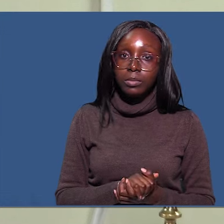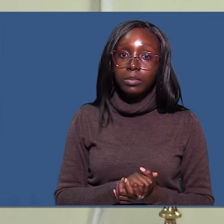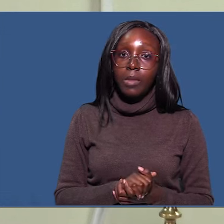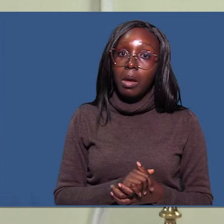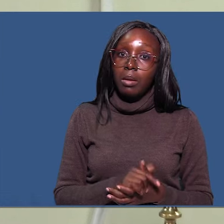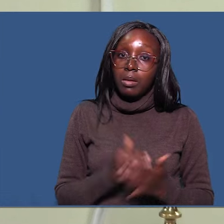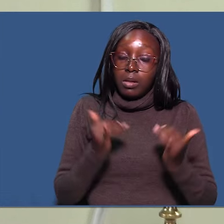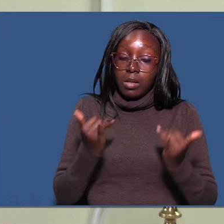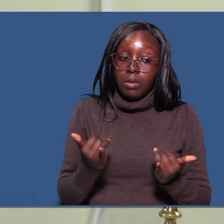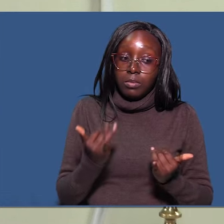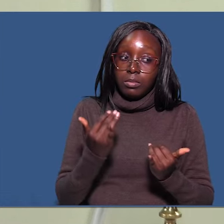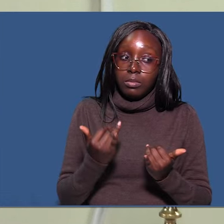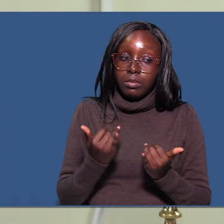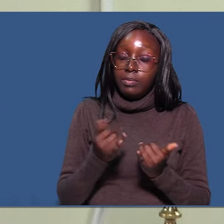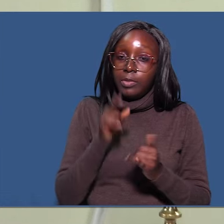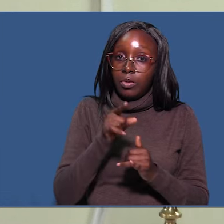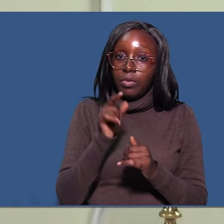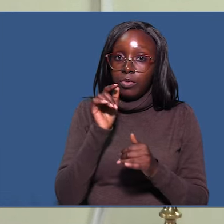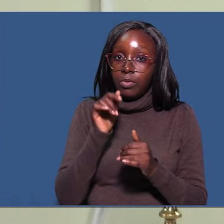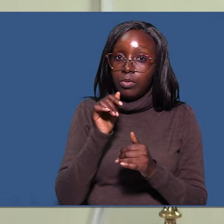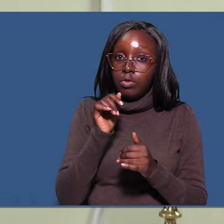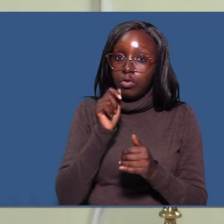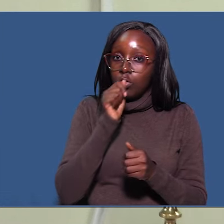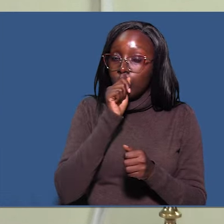you may now not be confirmed to the.